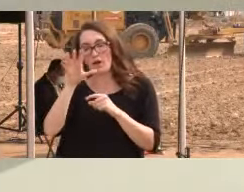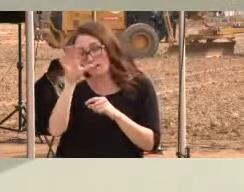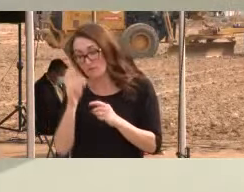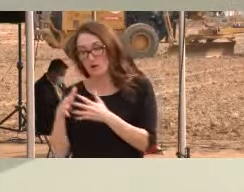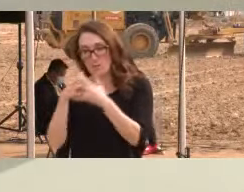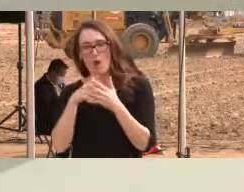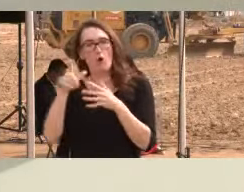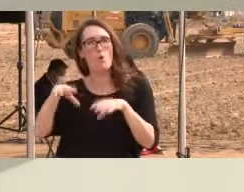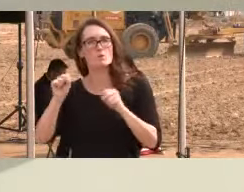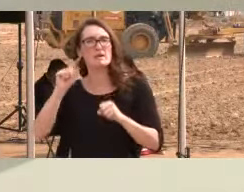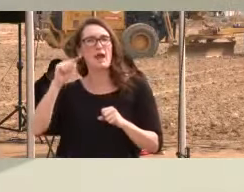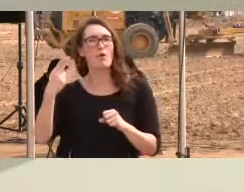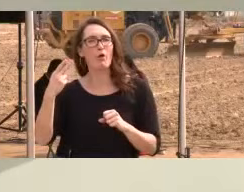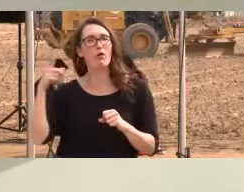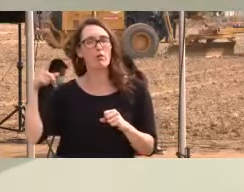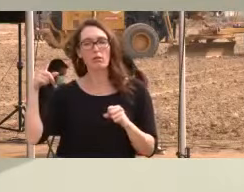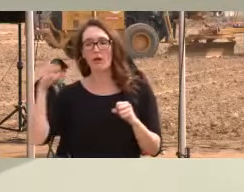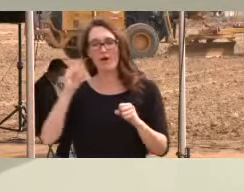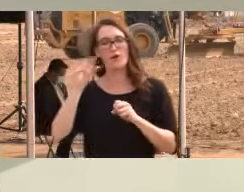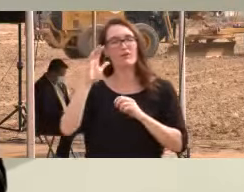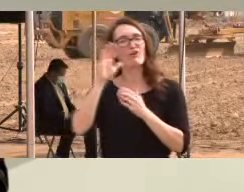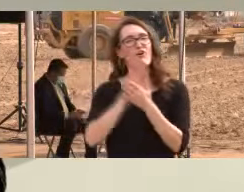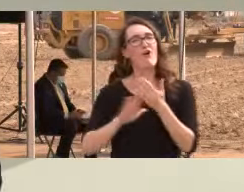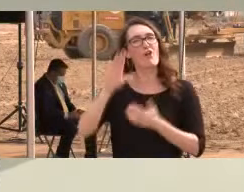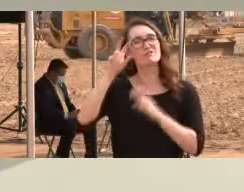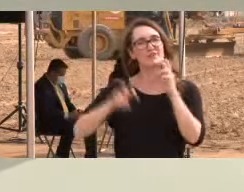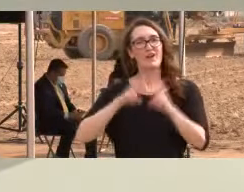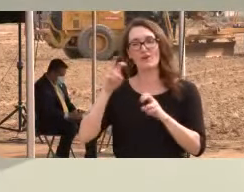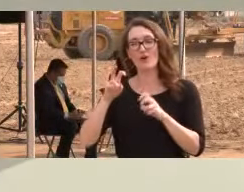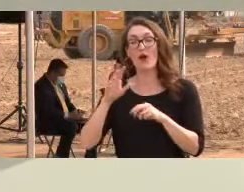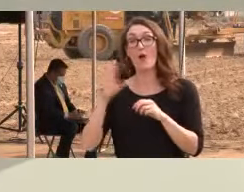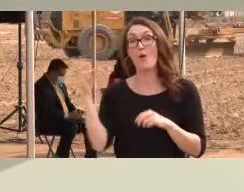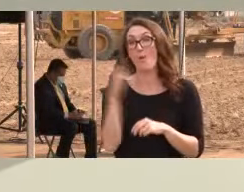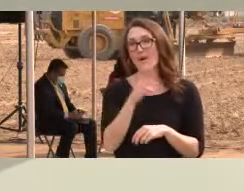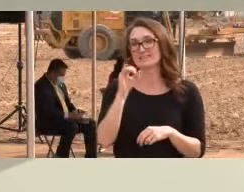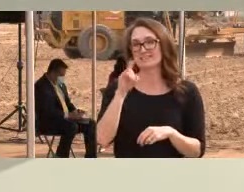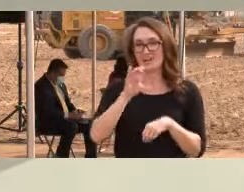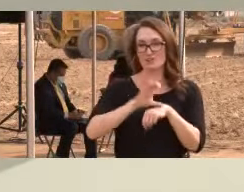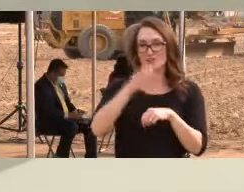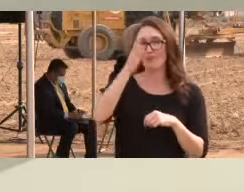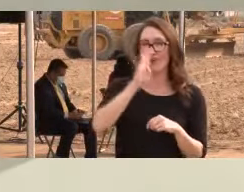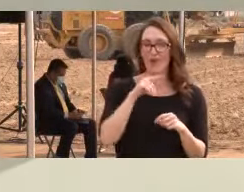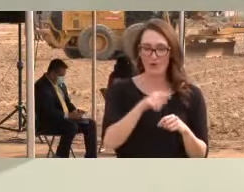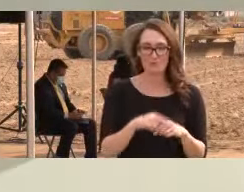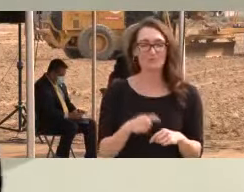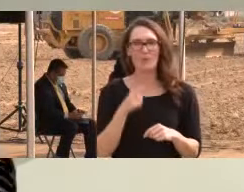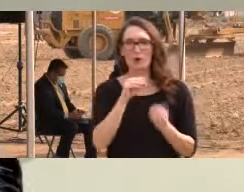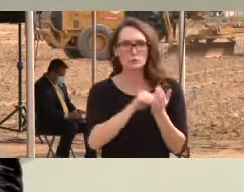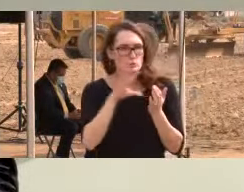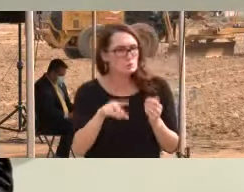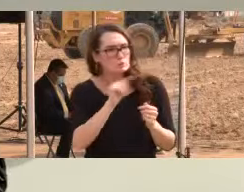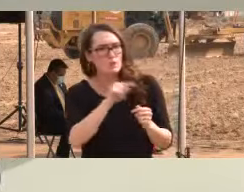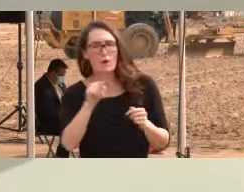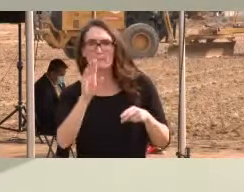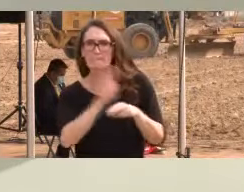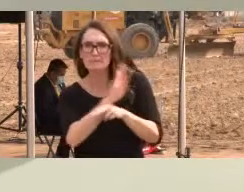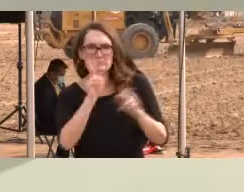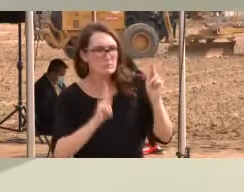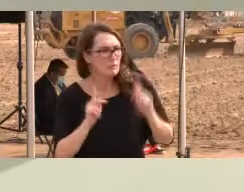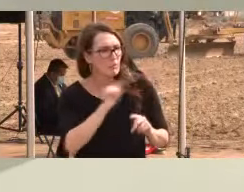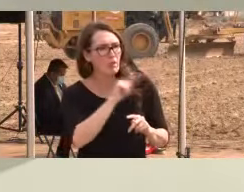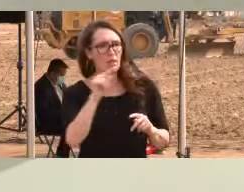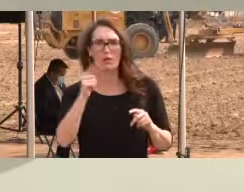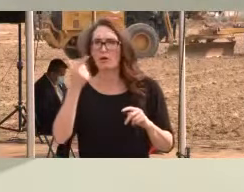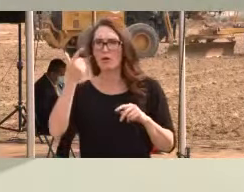hall and a college fair at the Westside Church of God. We heard from students, from business leaders, from